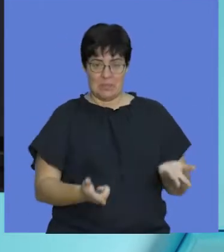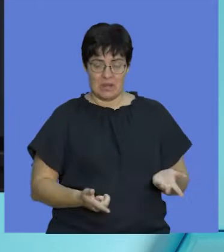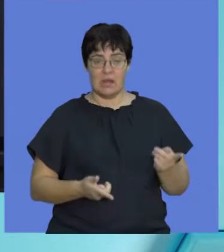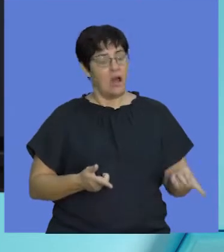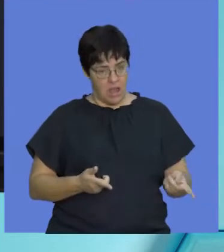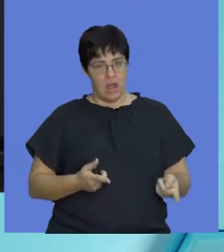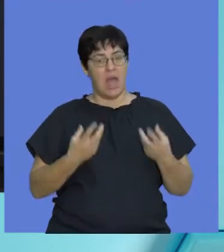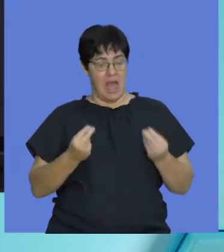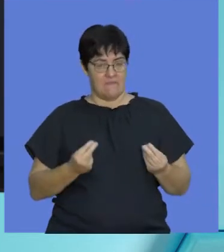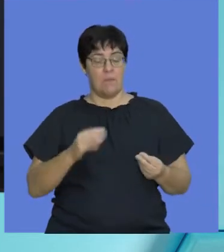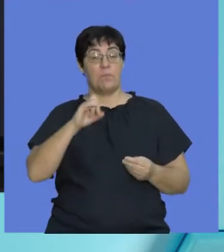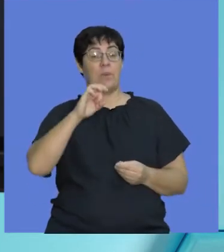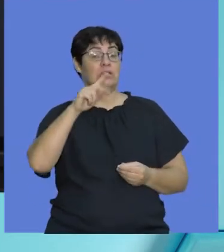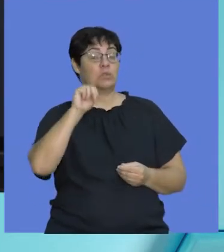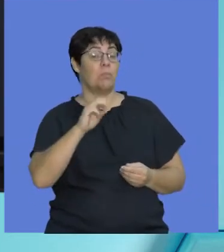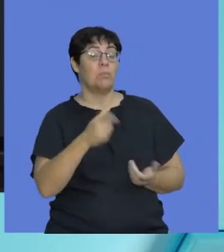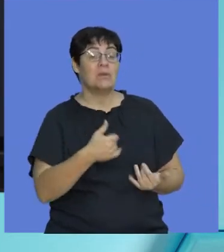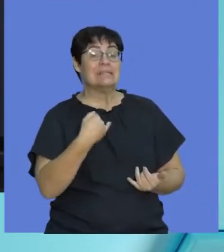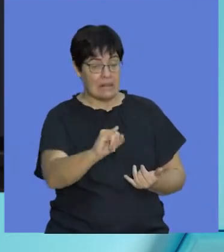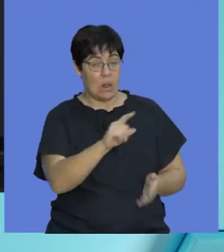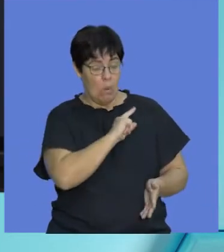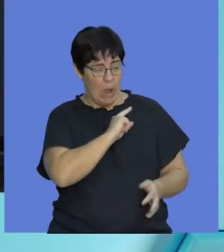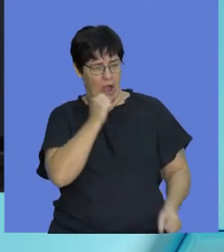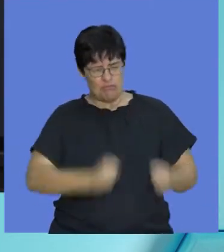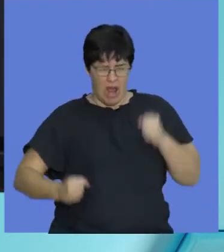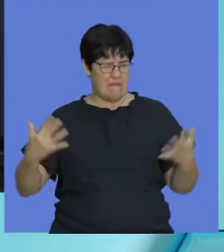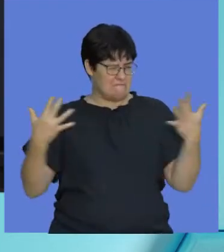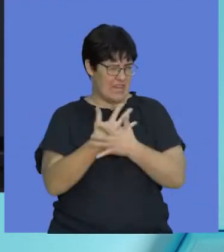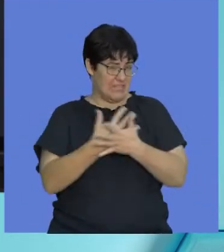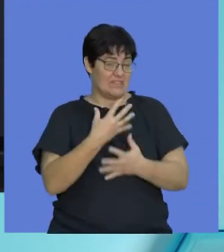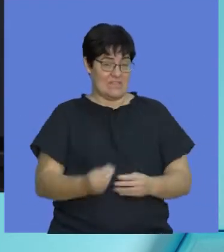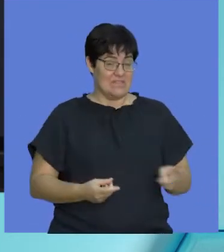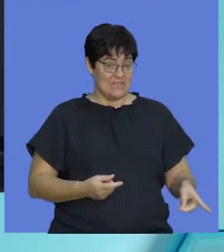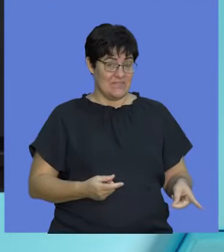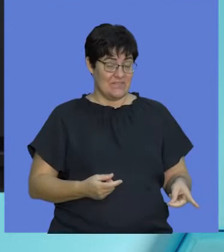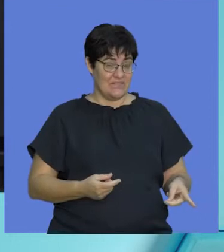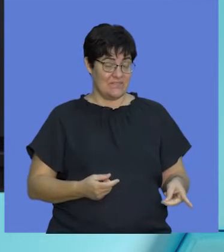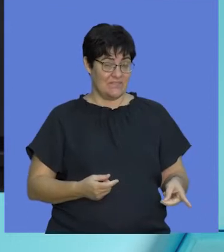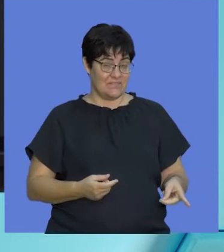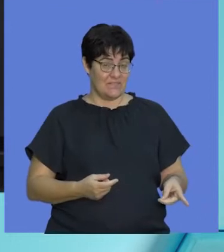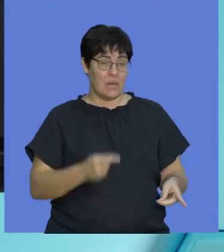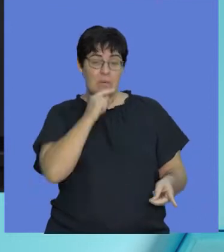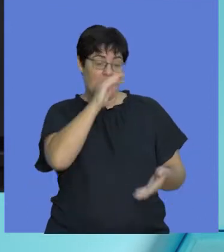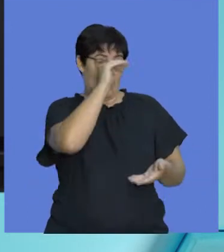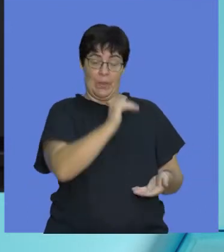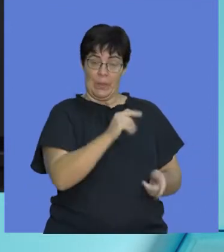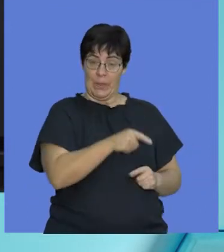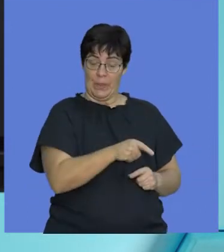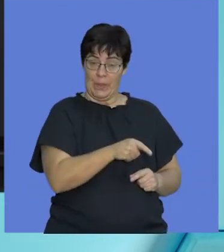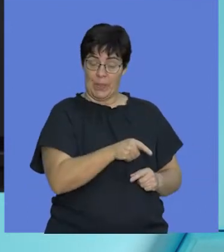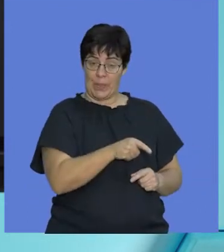okay? They still have a lot of momentum because they can run really fast, okay? So even